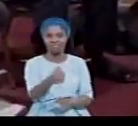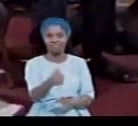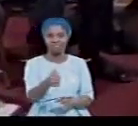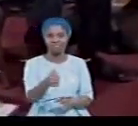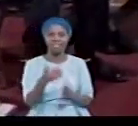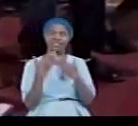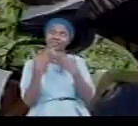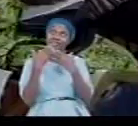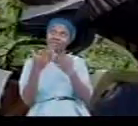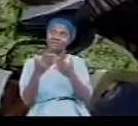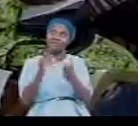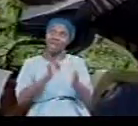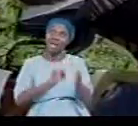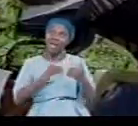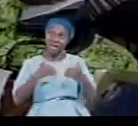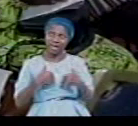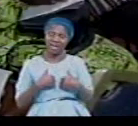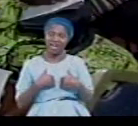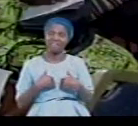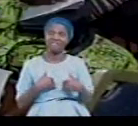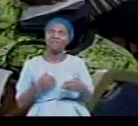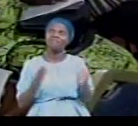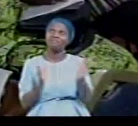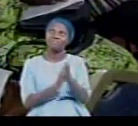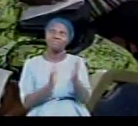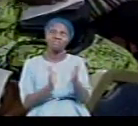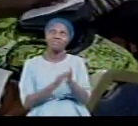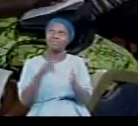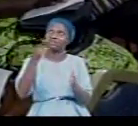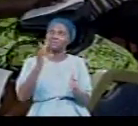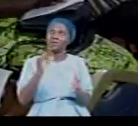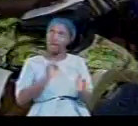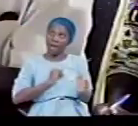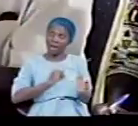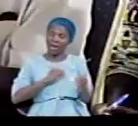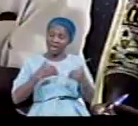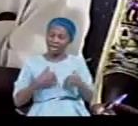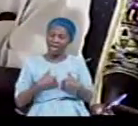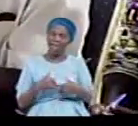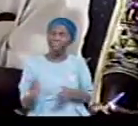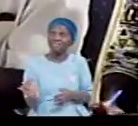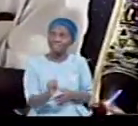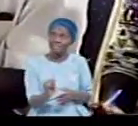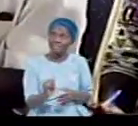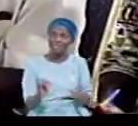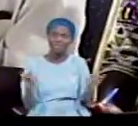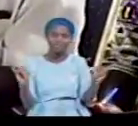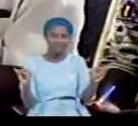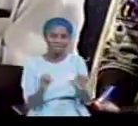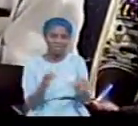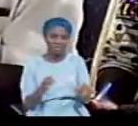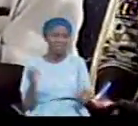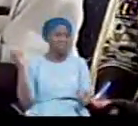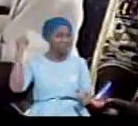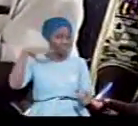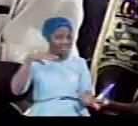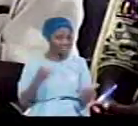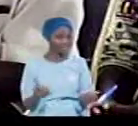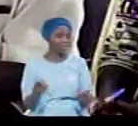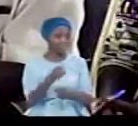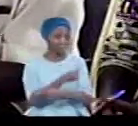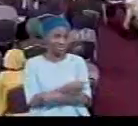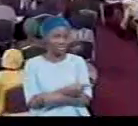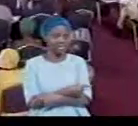God. Praise God. I'll have the same measure of grace in